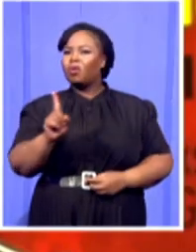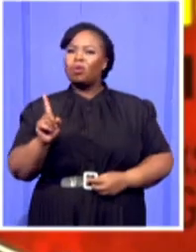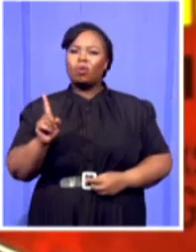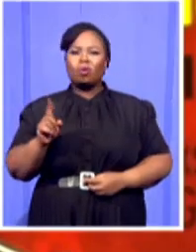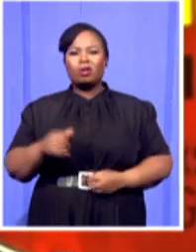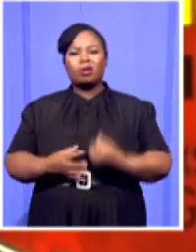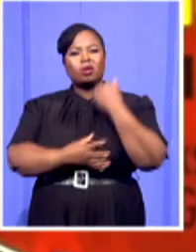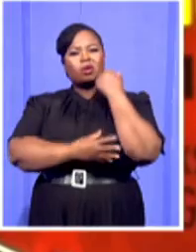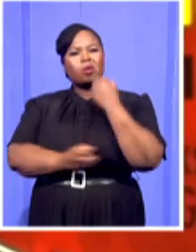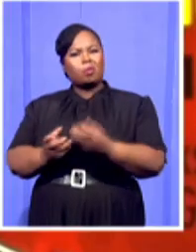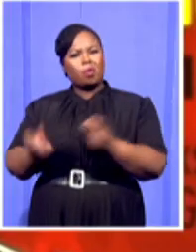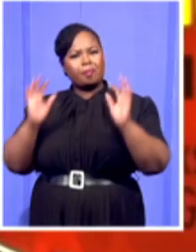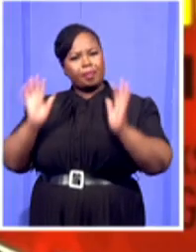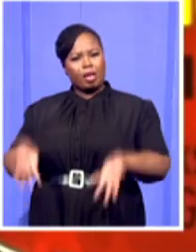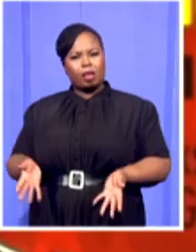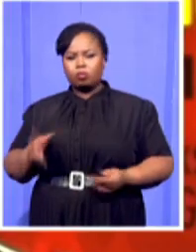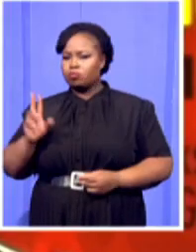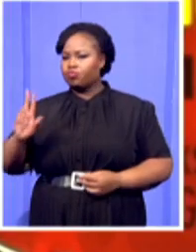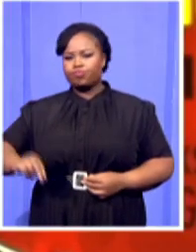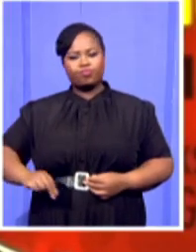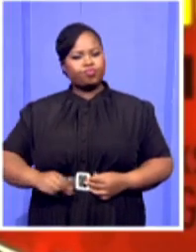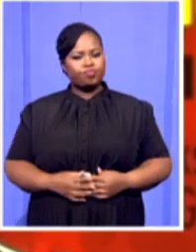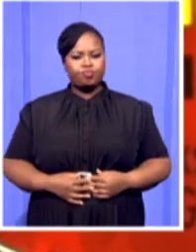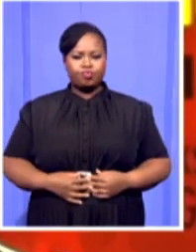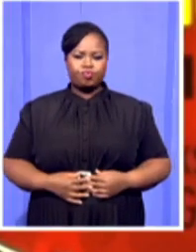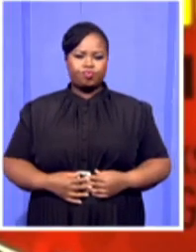for the poorest of the poor in this country.